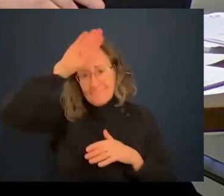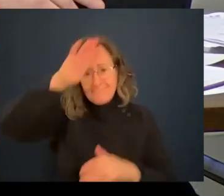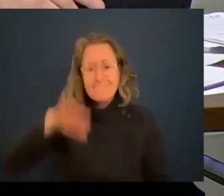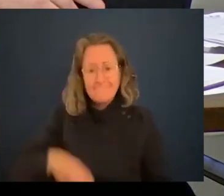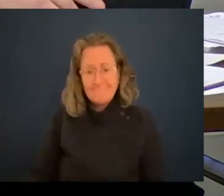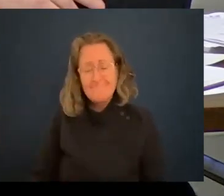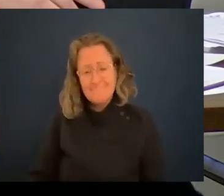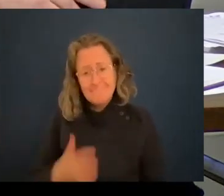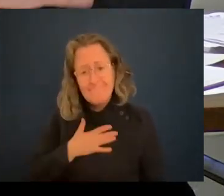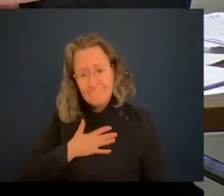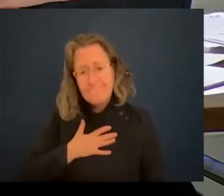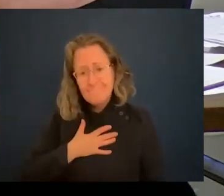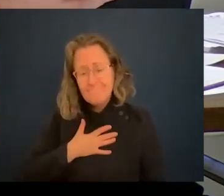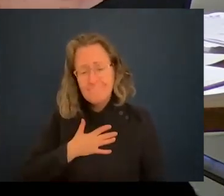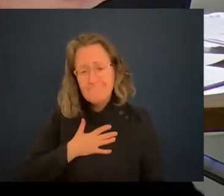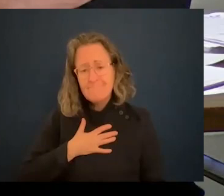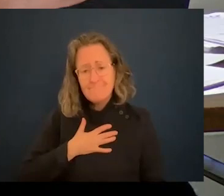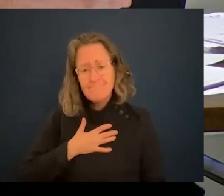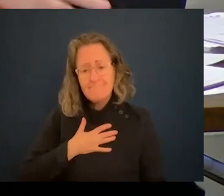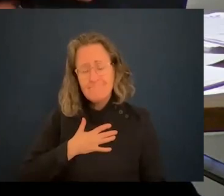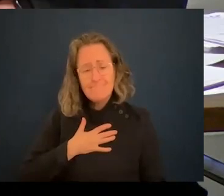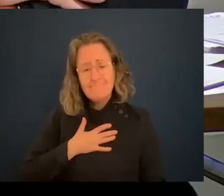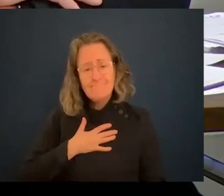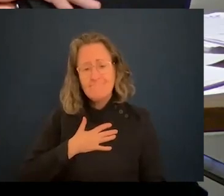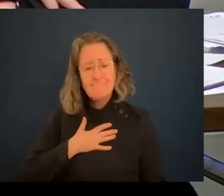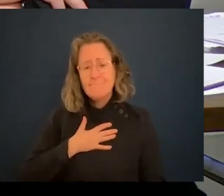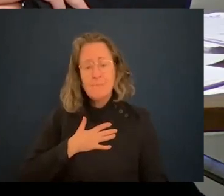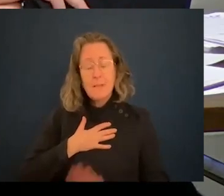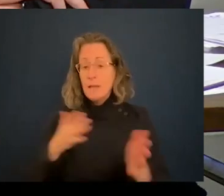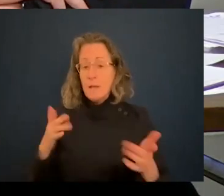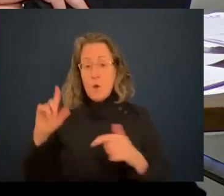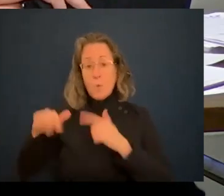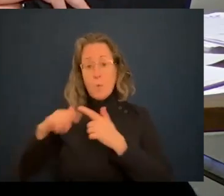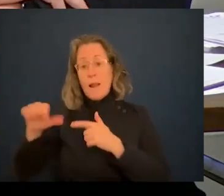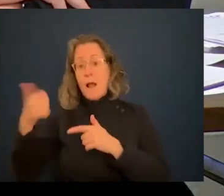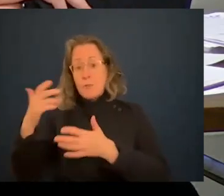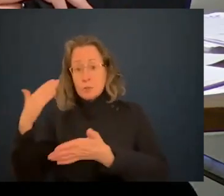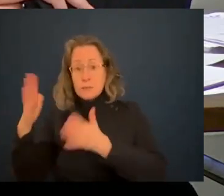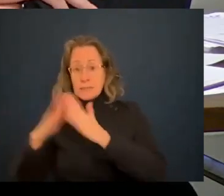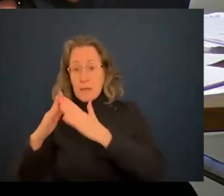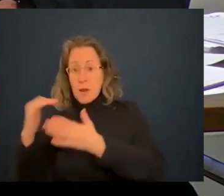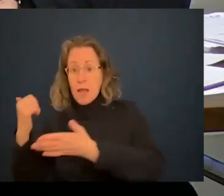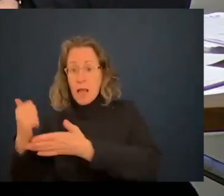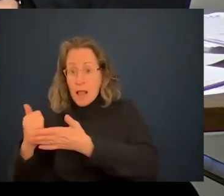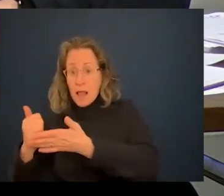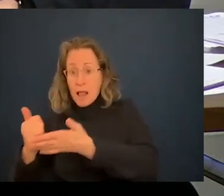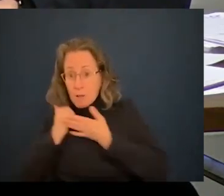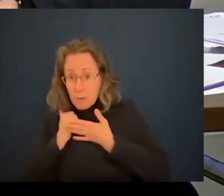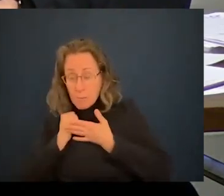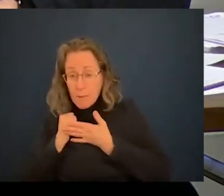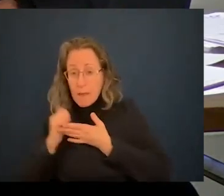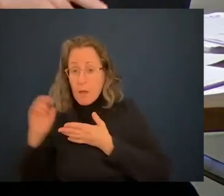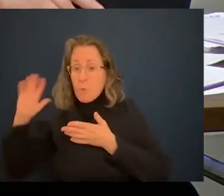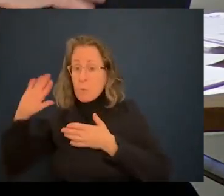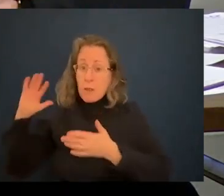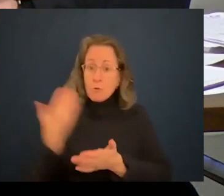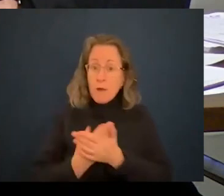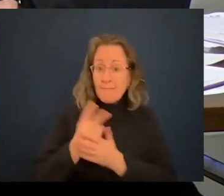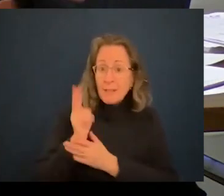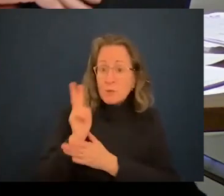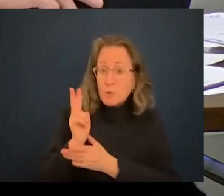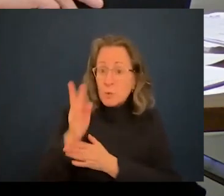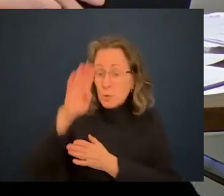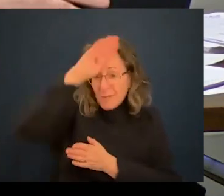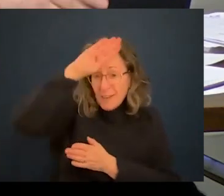God bless you so we don't know whether we're getting two people from a town or five or six people it